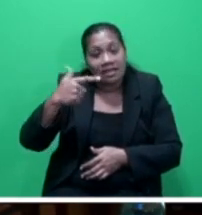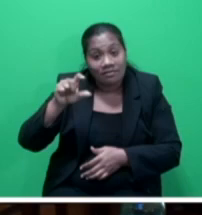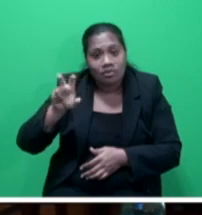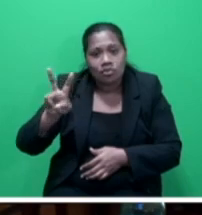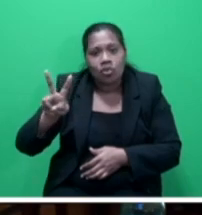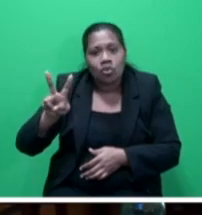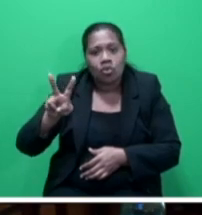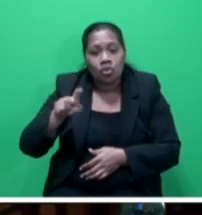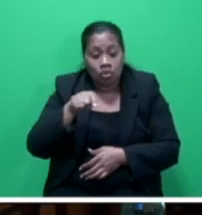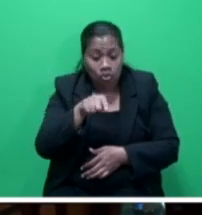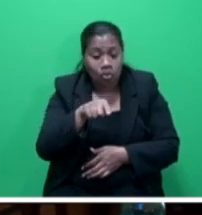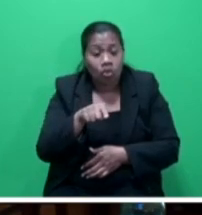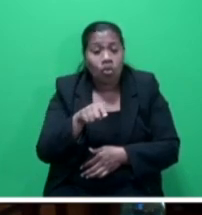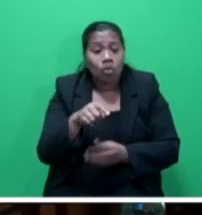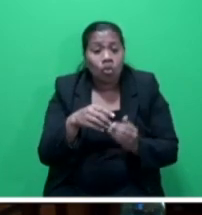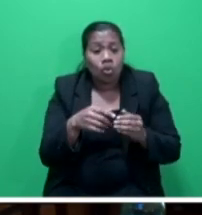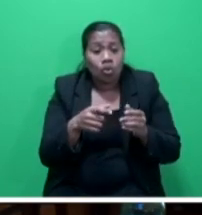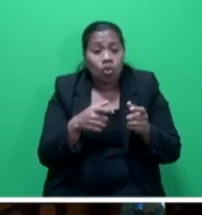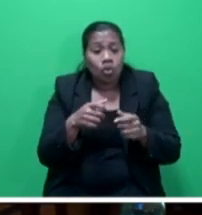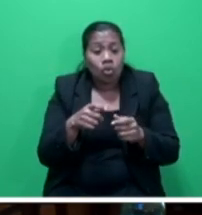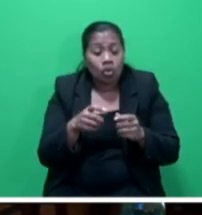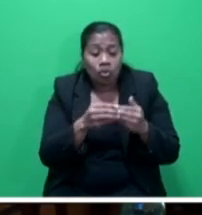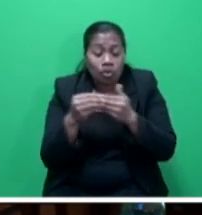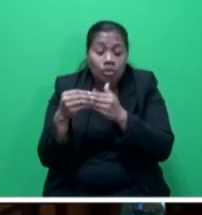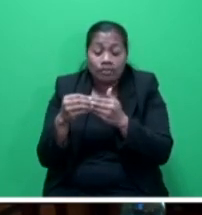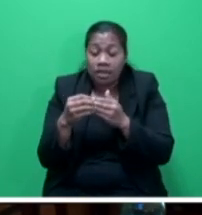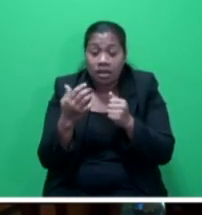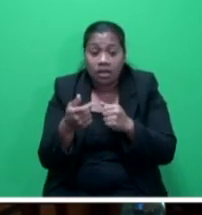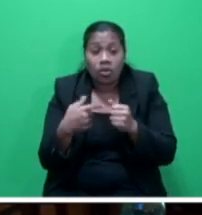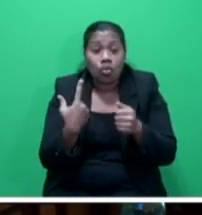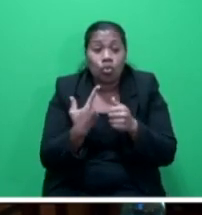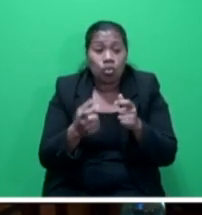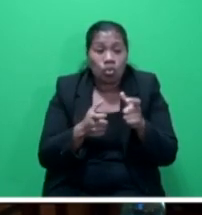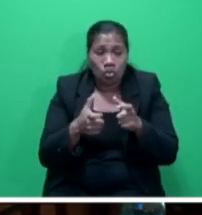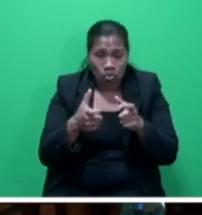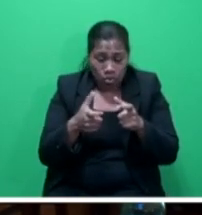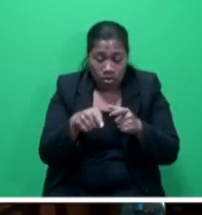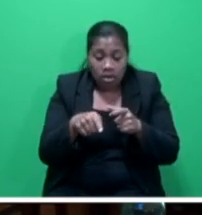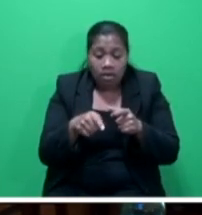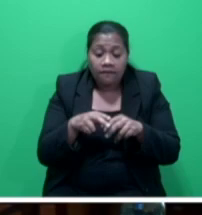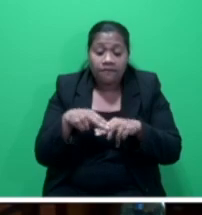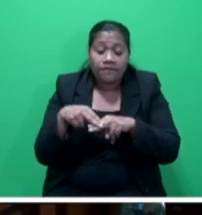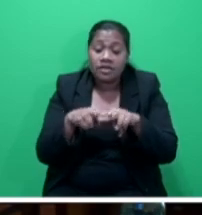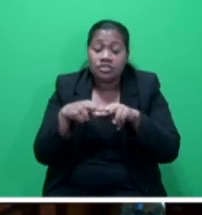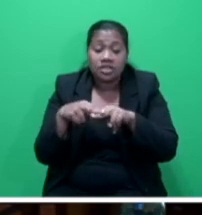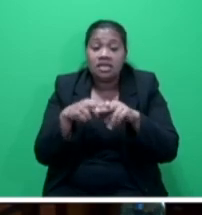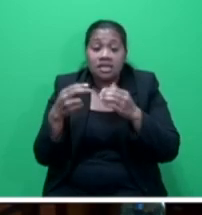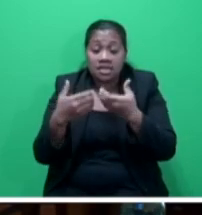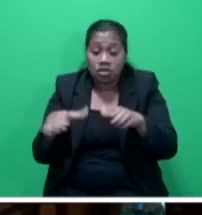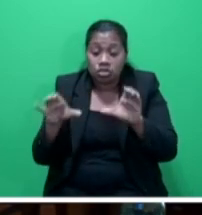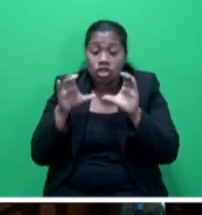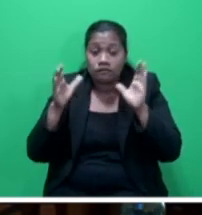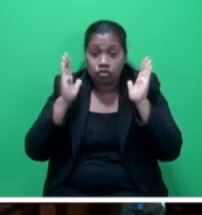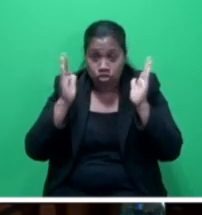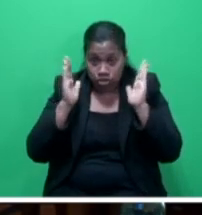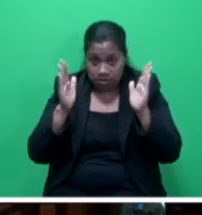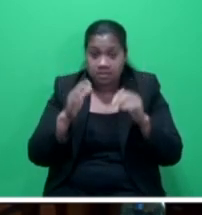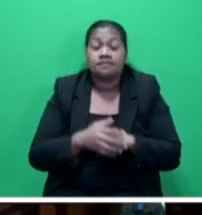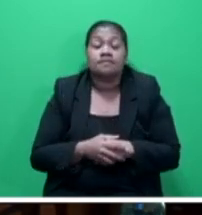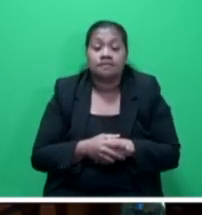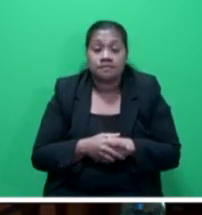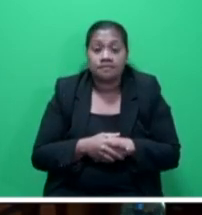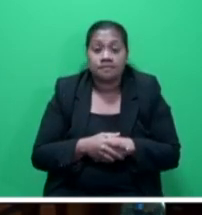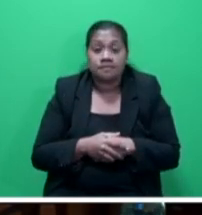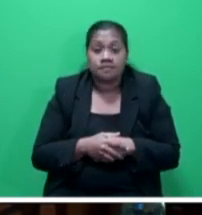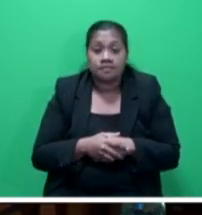the Fiji Council of Churches with the support of the Fijian government. Mr. Speaker, sir, while HART homes are mostly